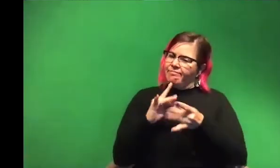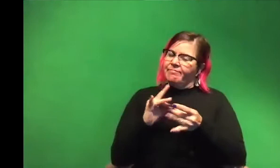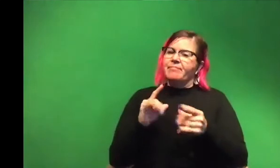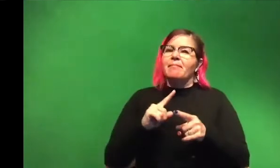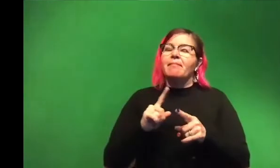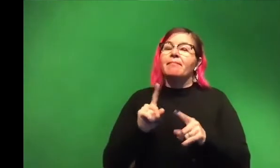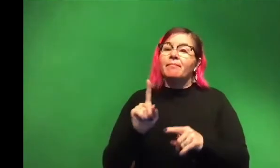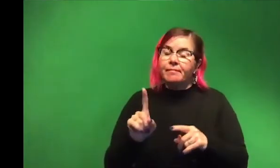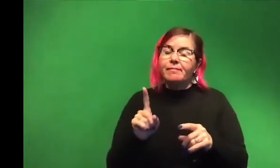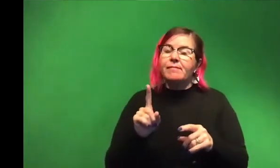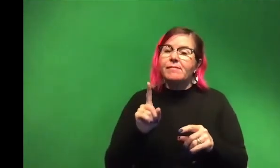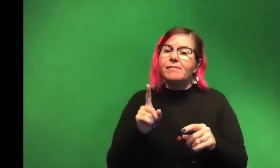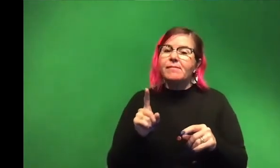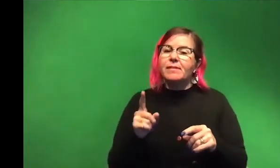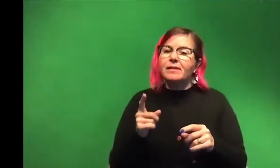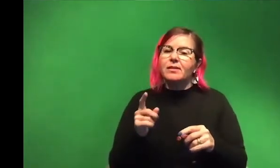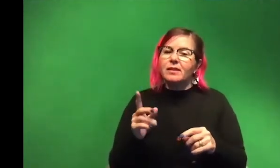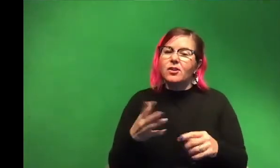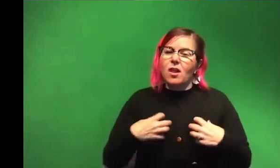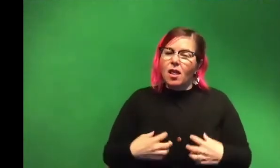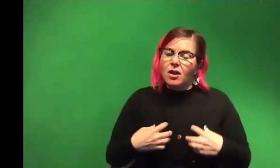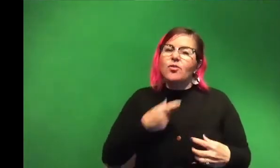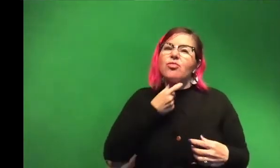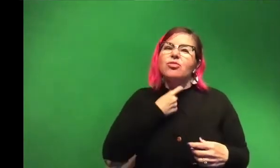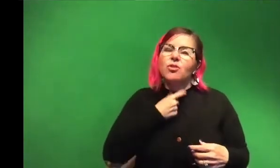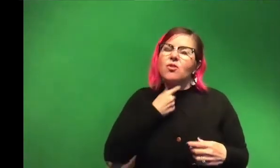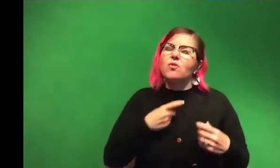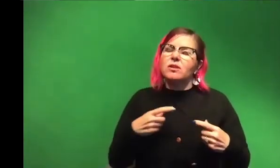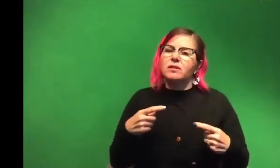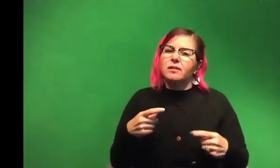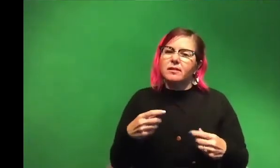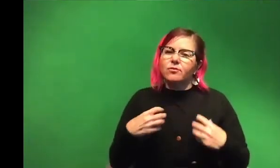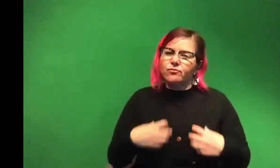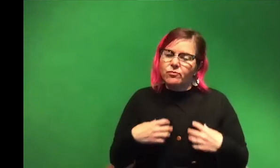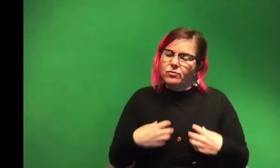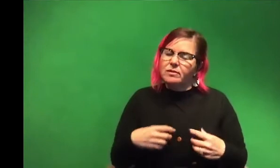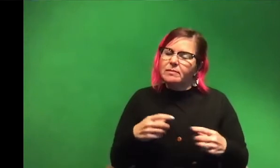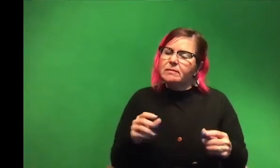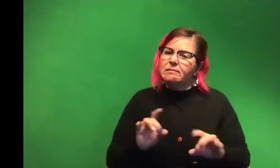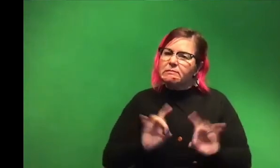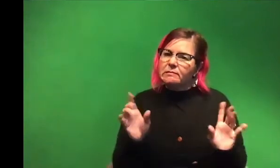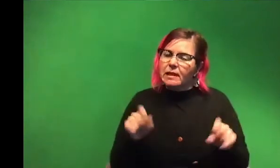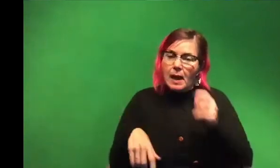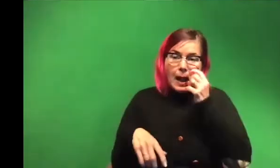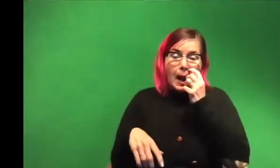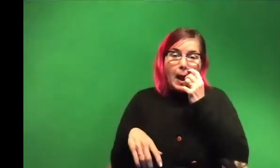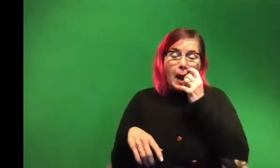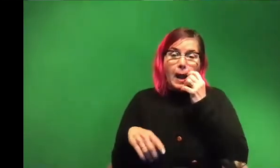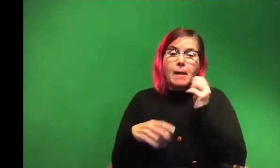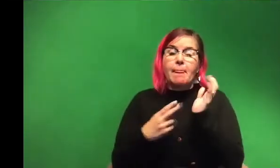is really, really irritating to your lungs and throat and can cause respiratory distress. So in order to make sure